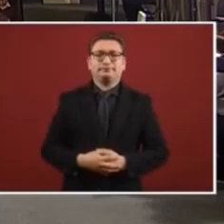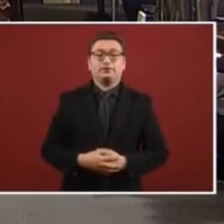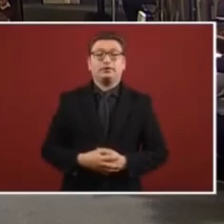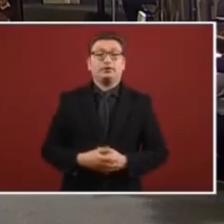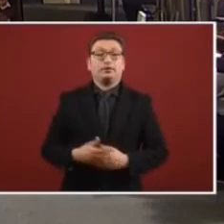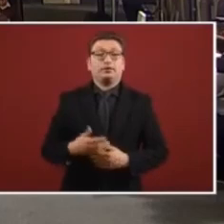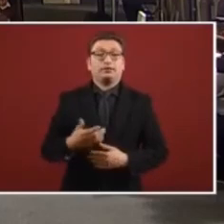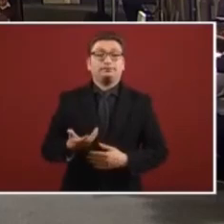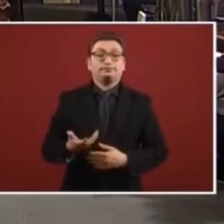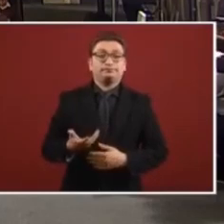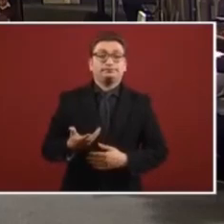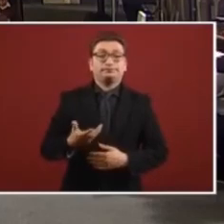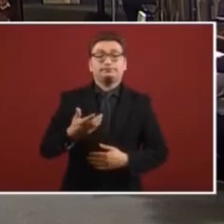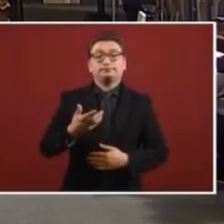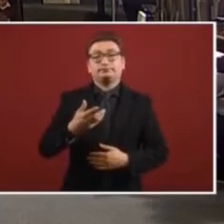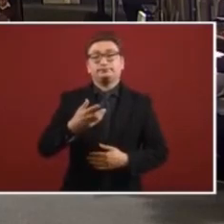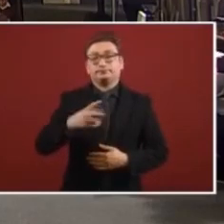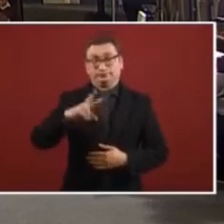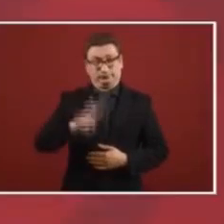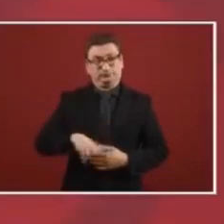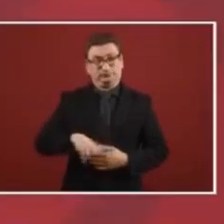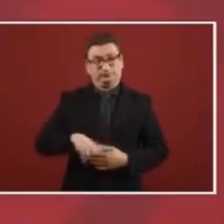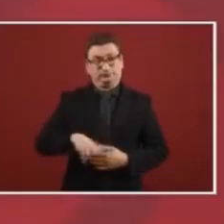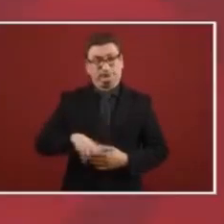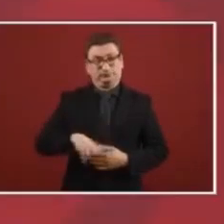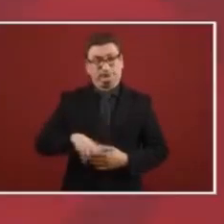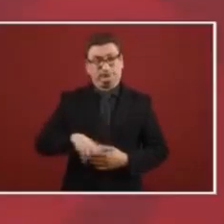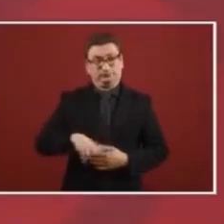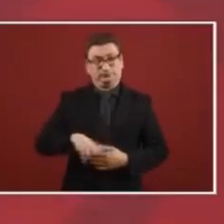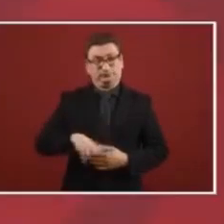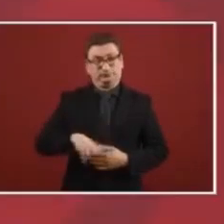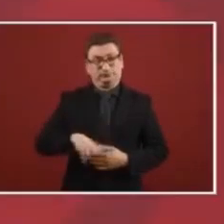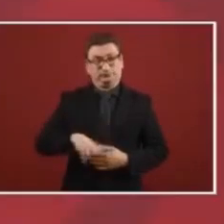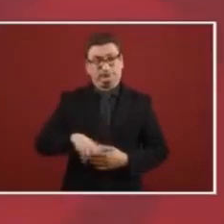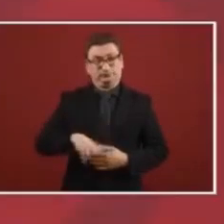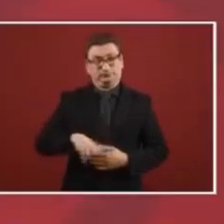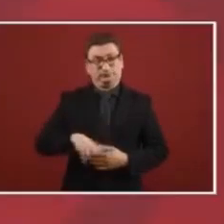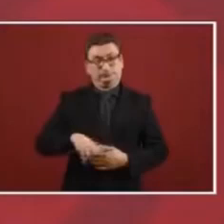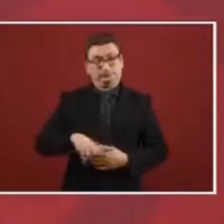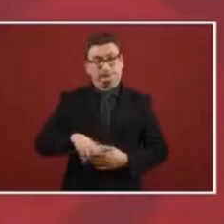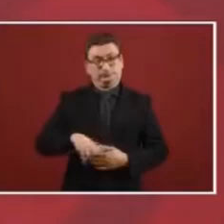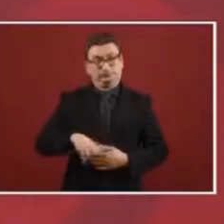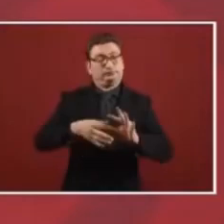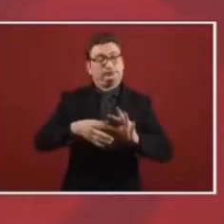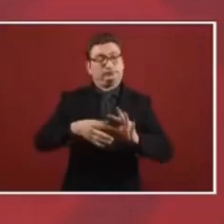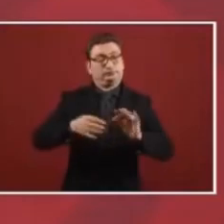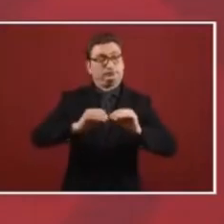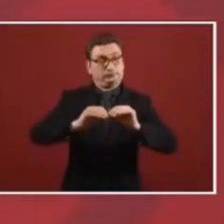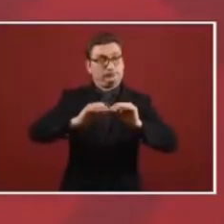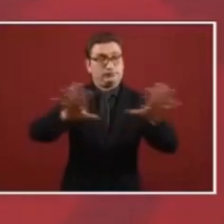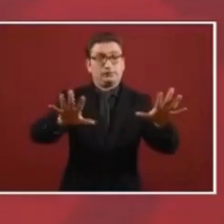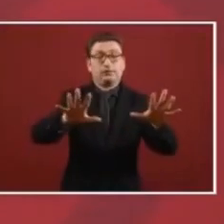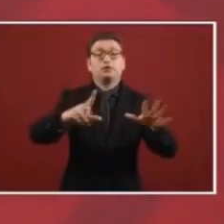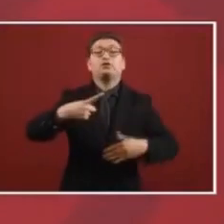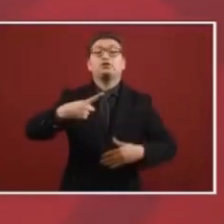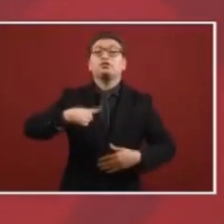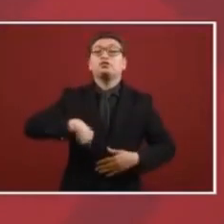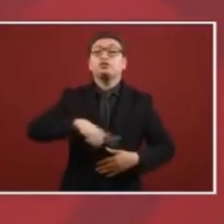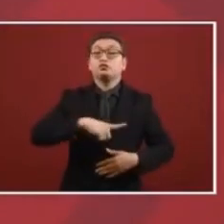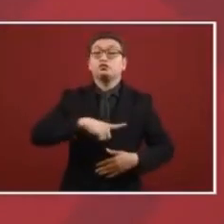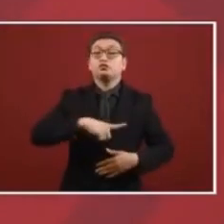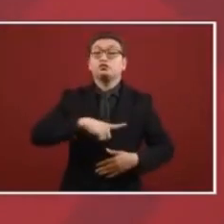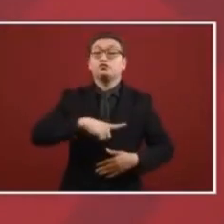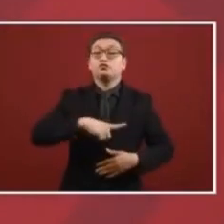Lo que sí debe de quedar muy claro, What should be made very clear que nosotros